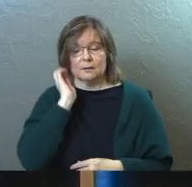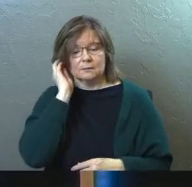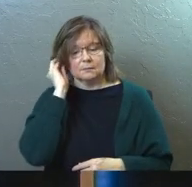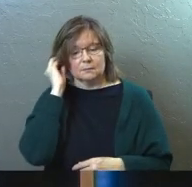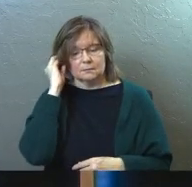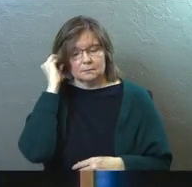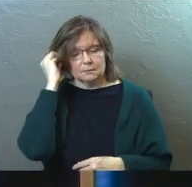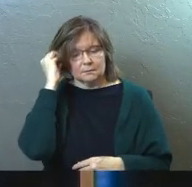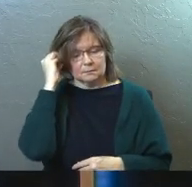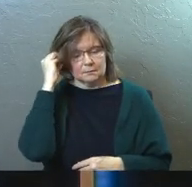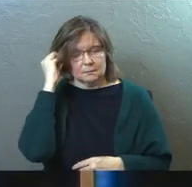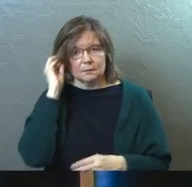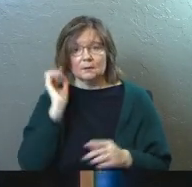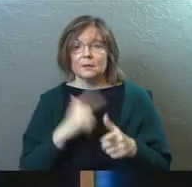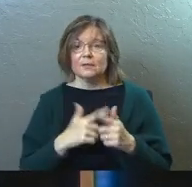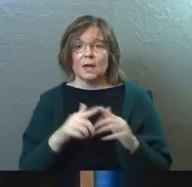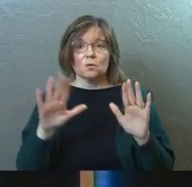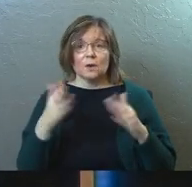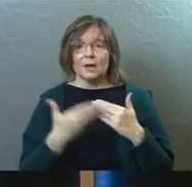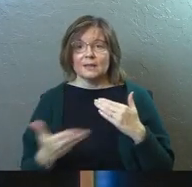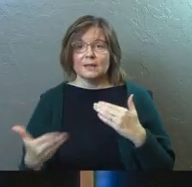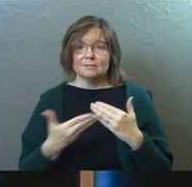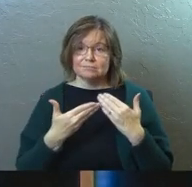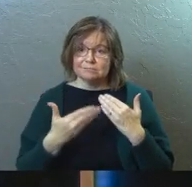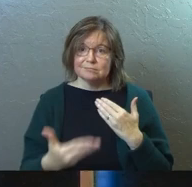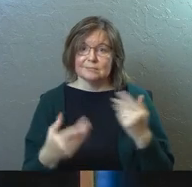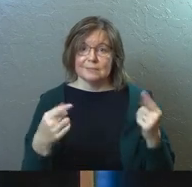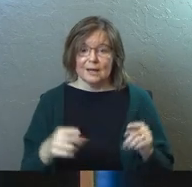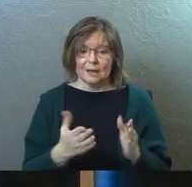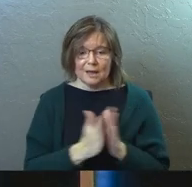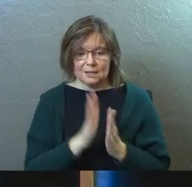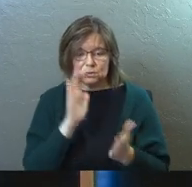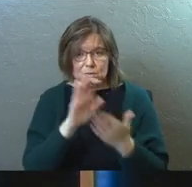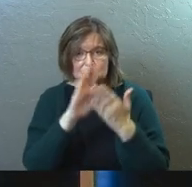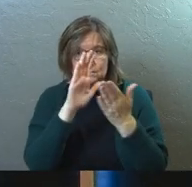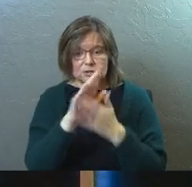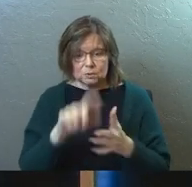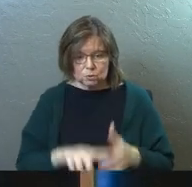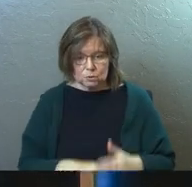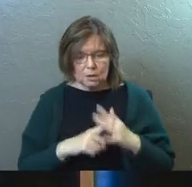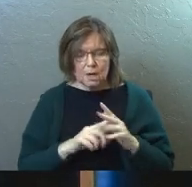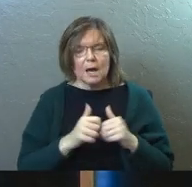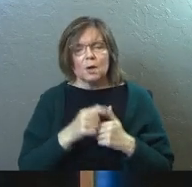that, great things happen. Do that. Ask your spouse if that's where you